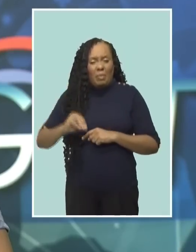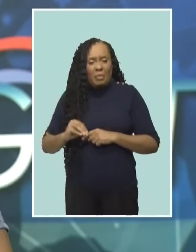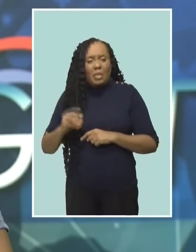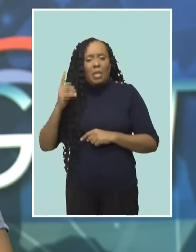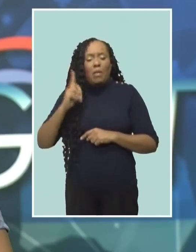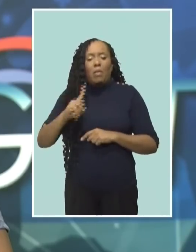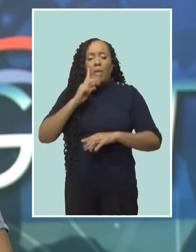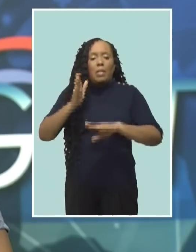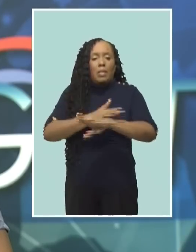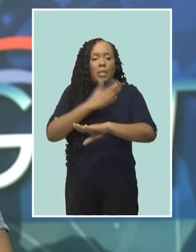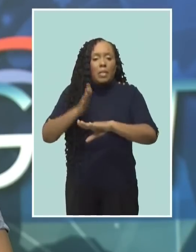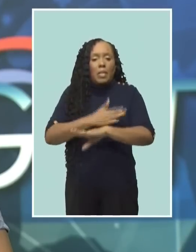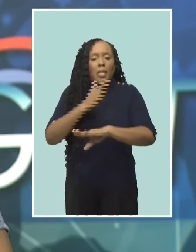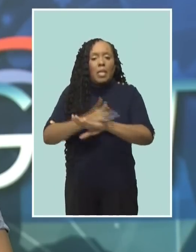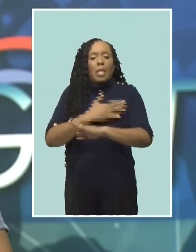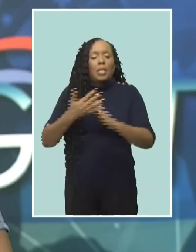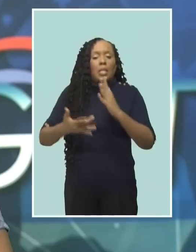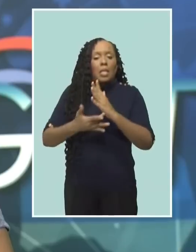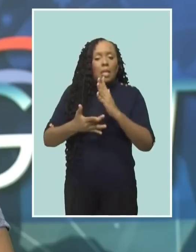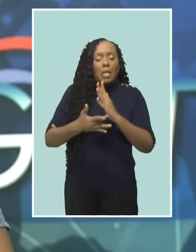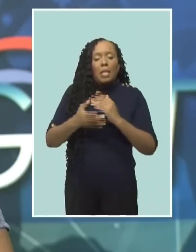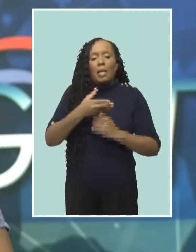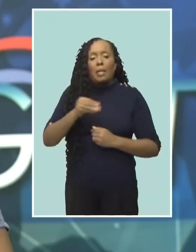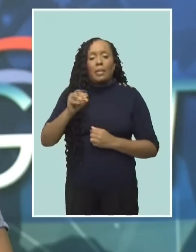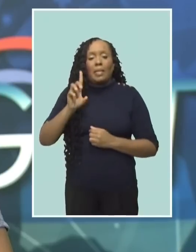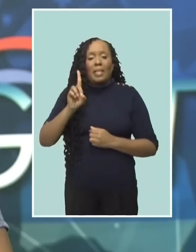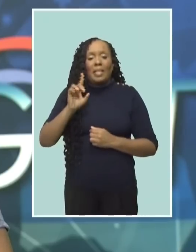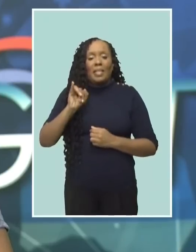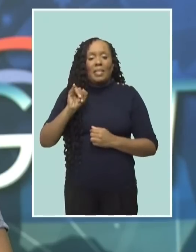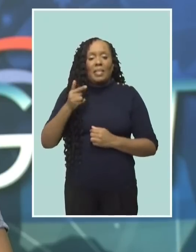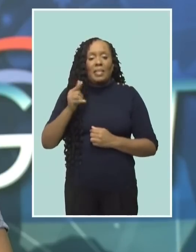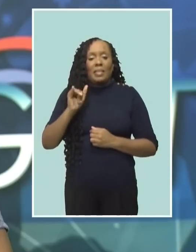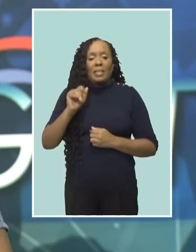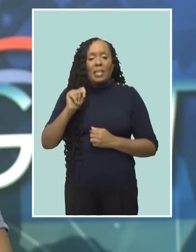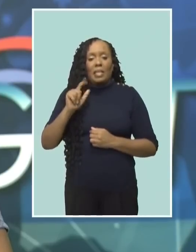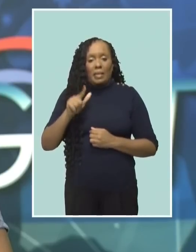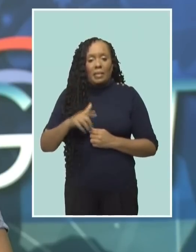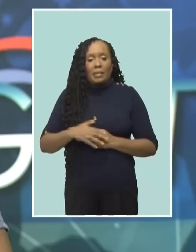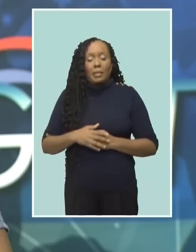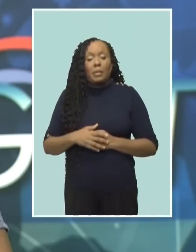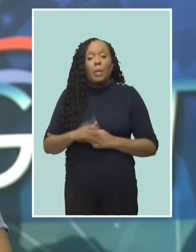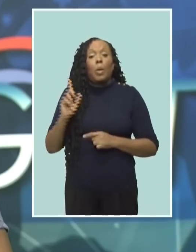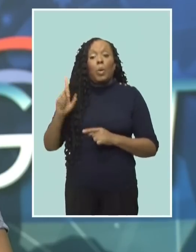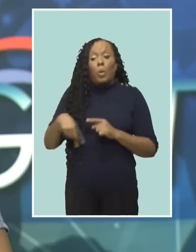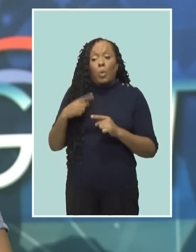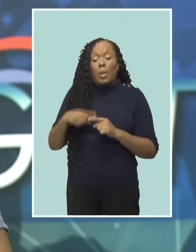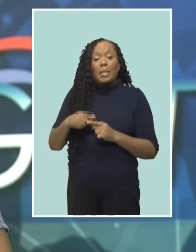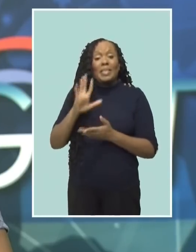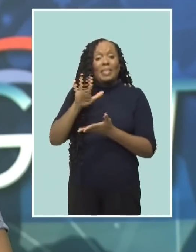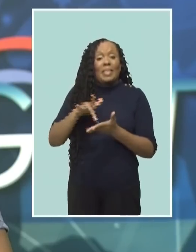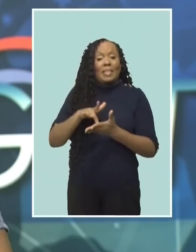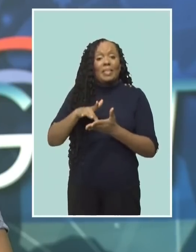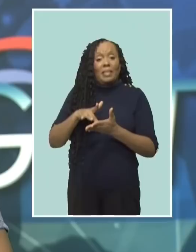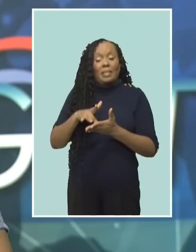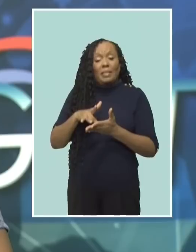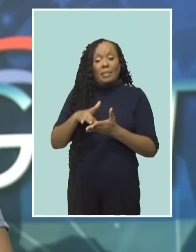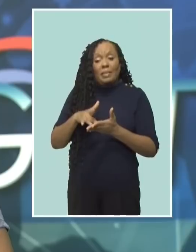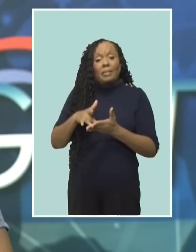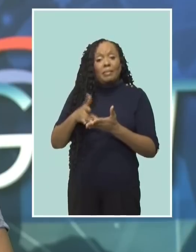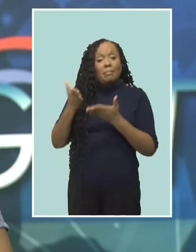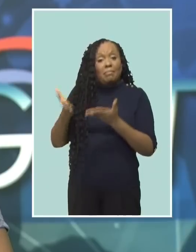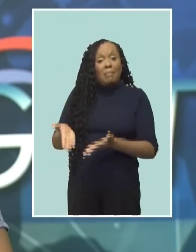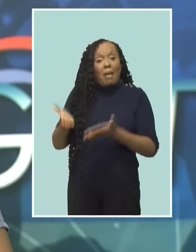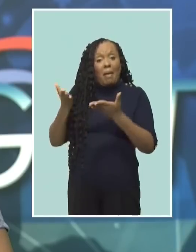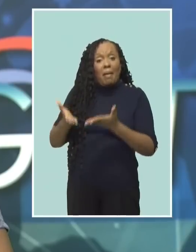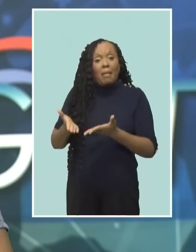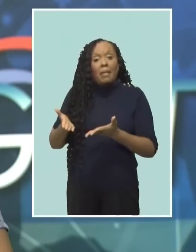digital acceleration centers globally. In these centers, developers and technologists collaborate to solve problems and